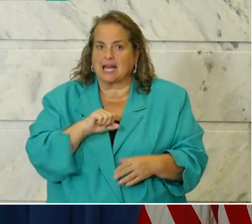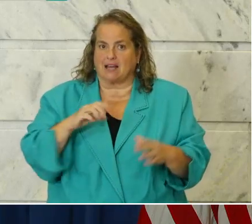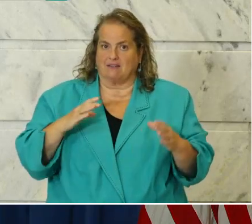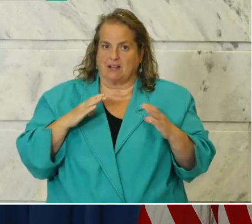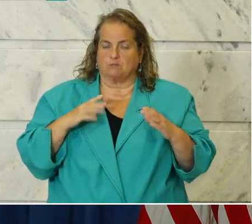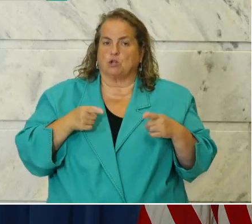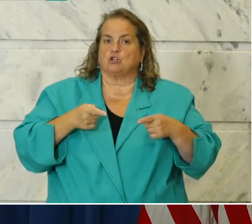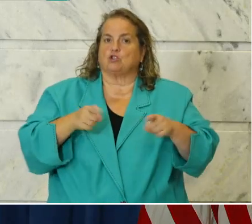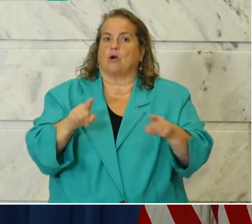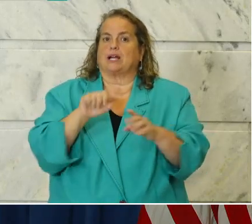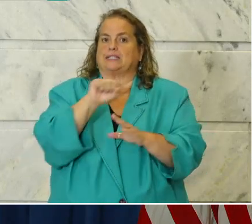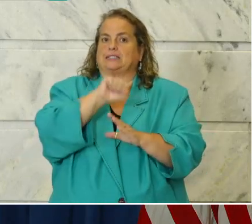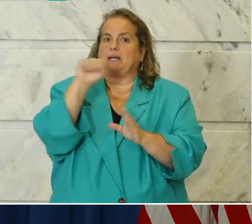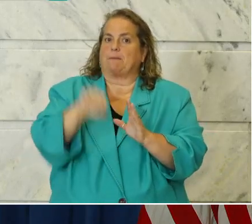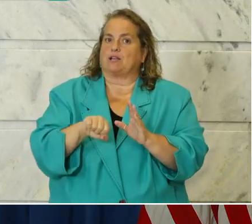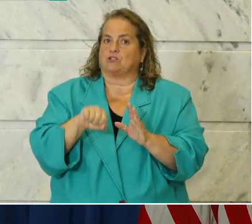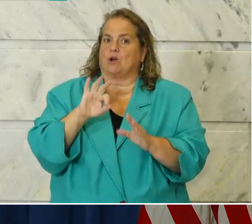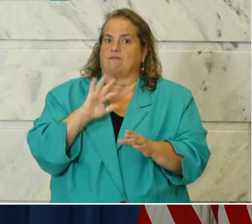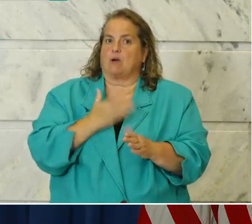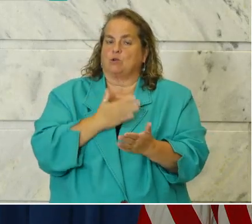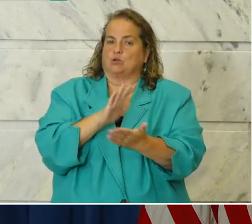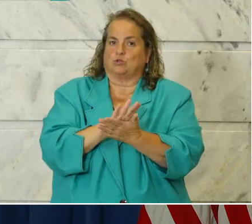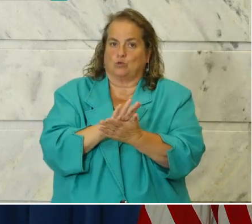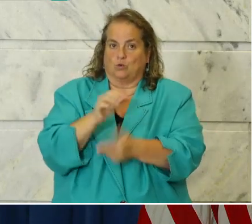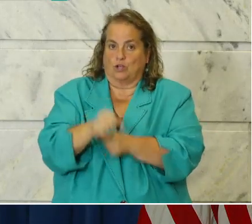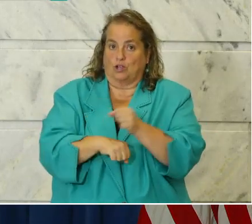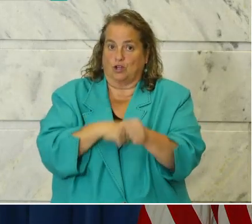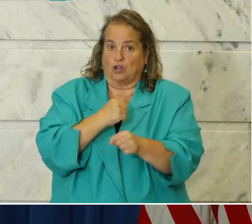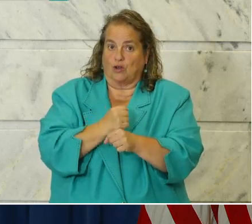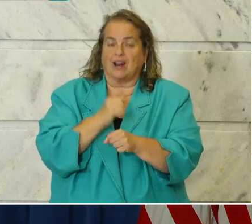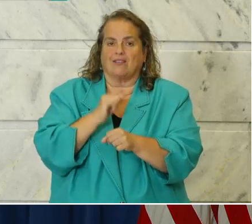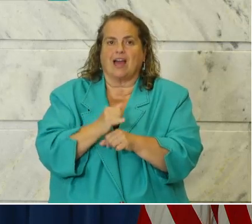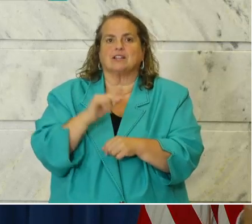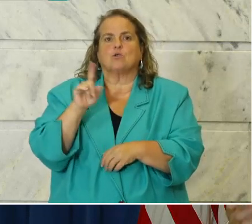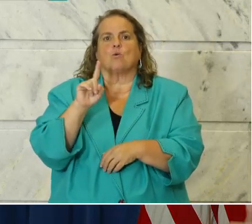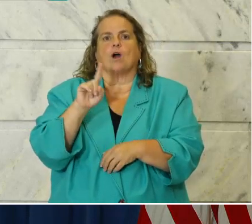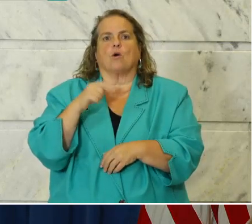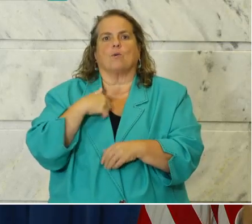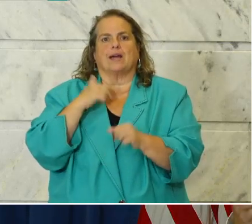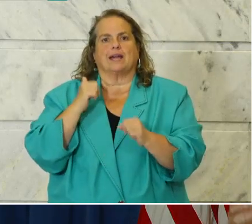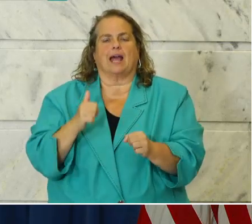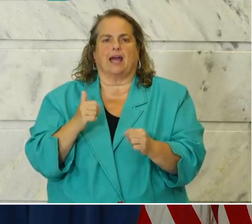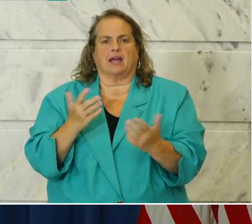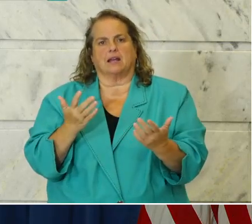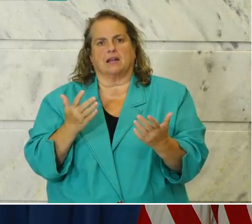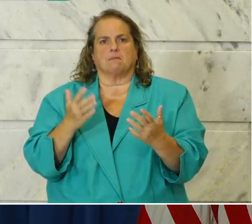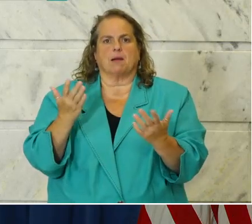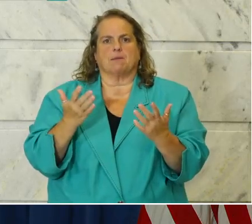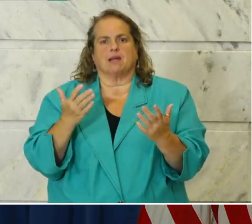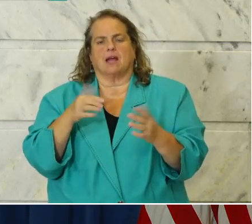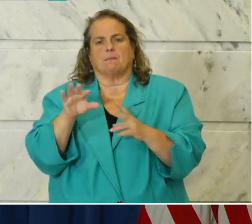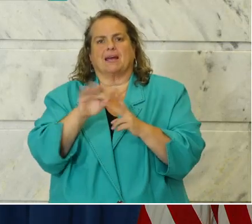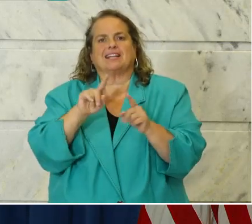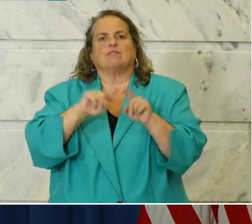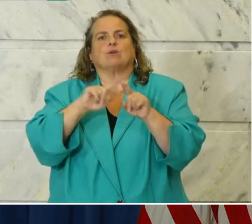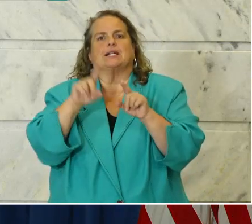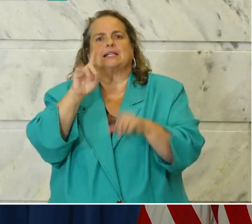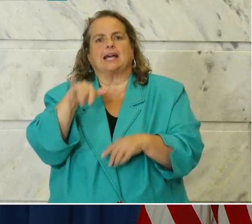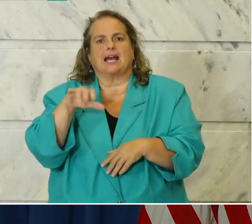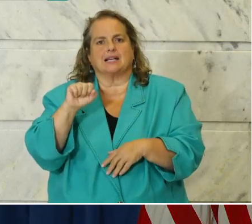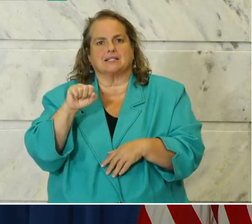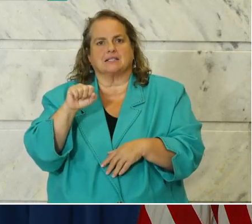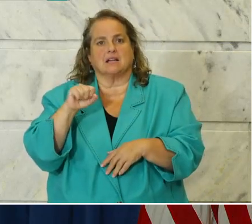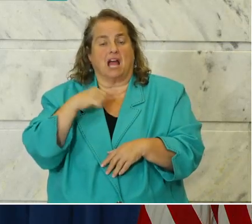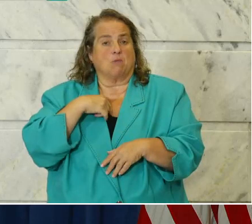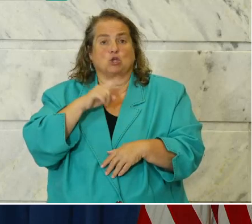semester of our school year, and that's one where we could eat at certain days that are out there. I'm pretty sure our kids will go to school any day